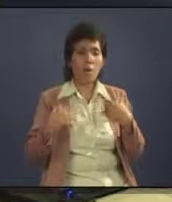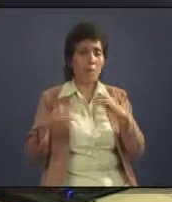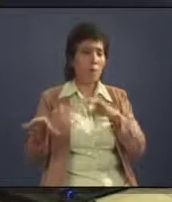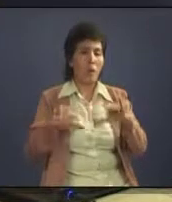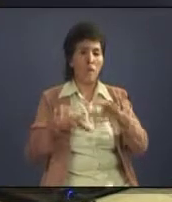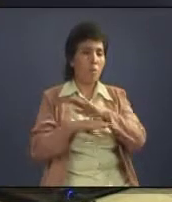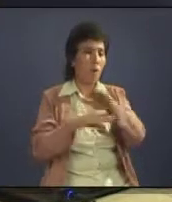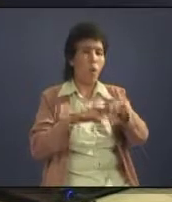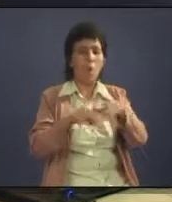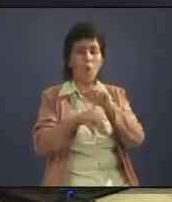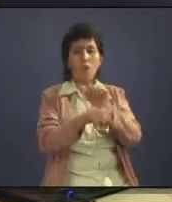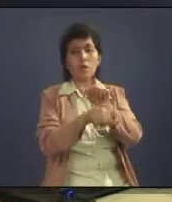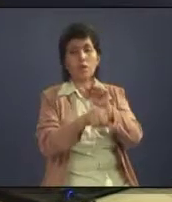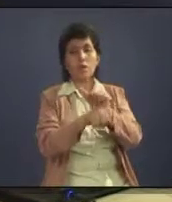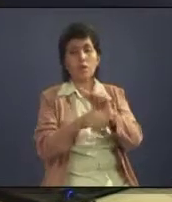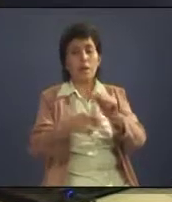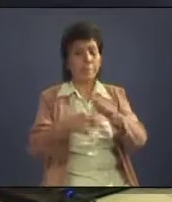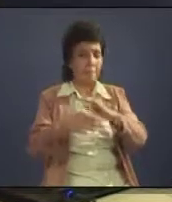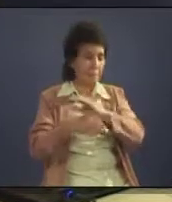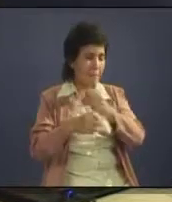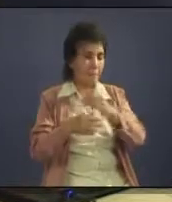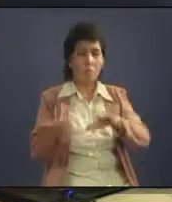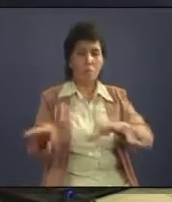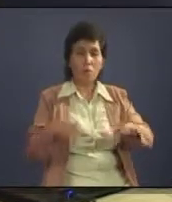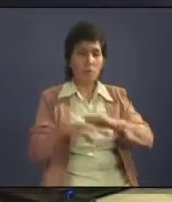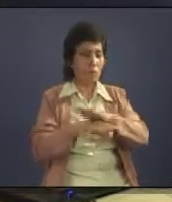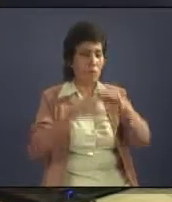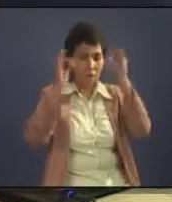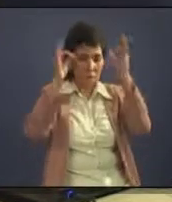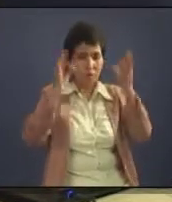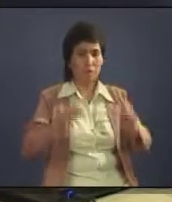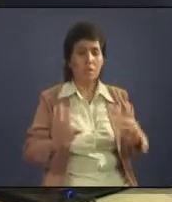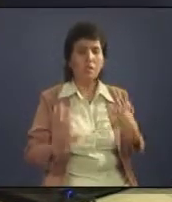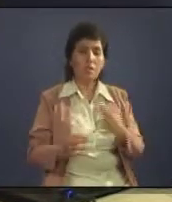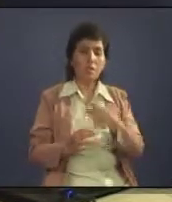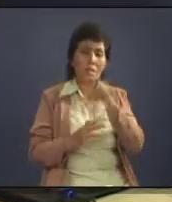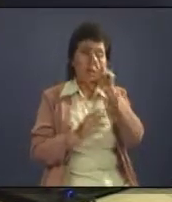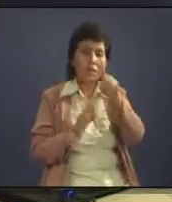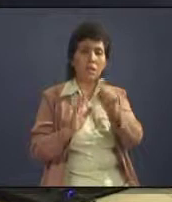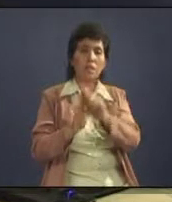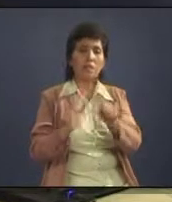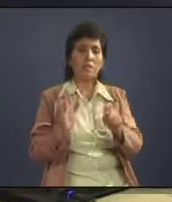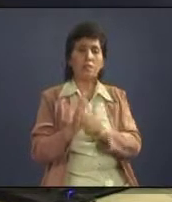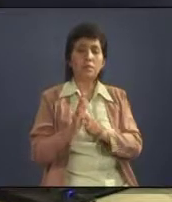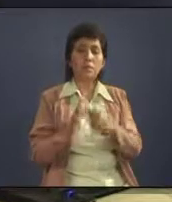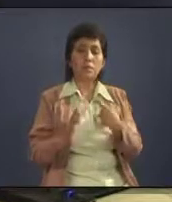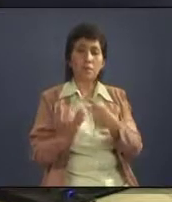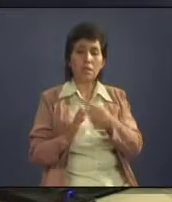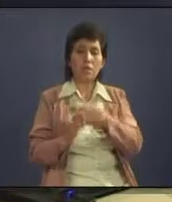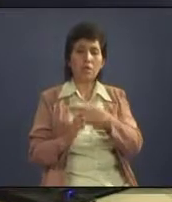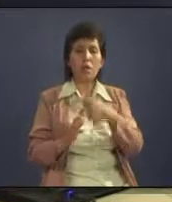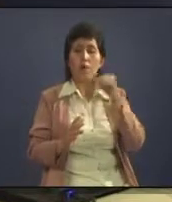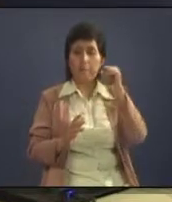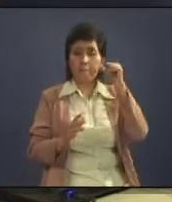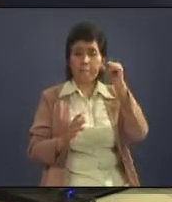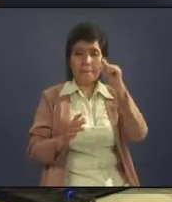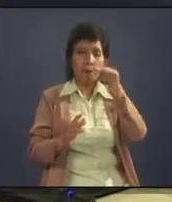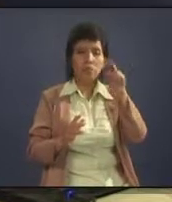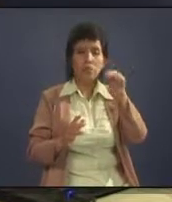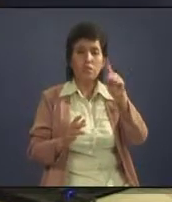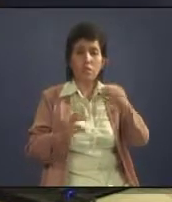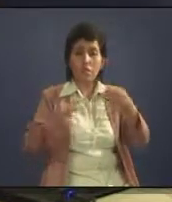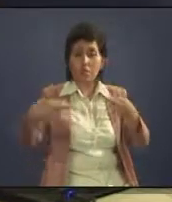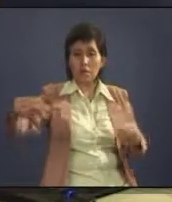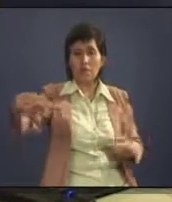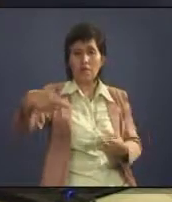all the position, and the man makes all the decision. Okay, but we look in terms, after that we look in terms gender basis,